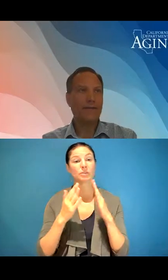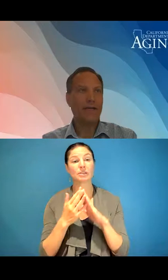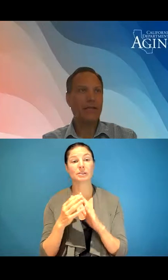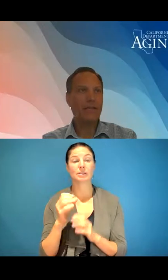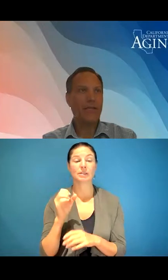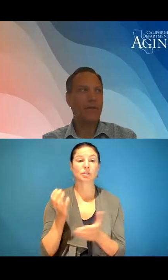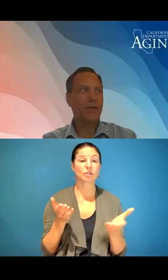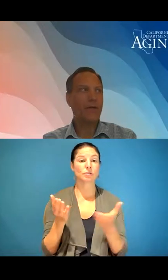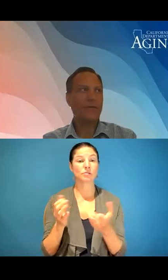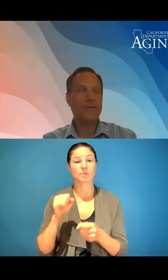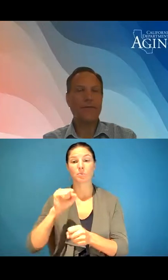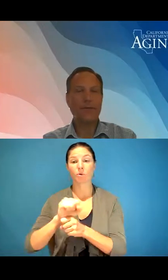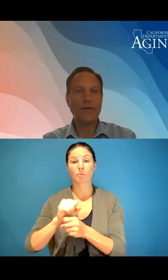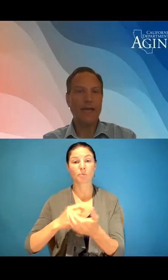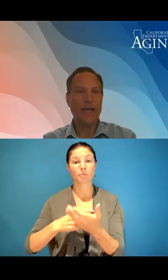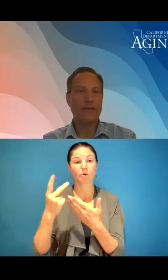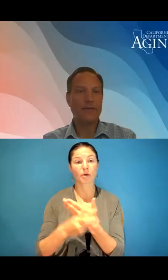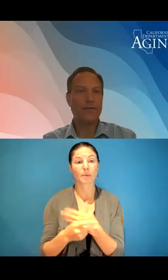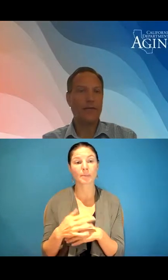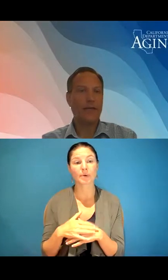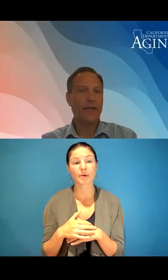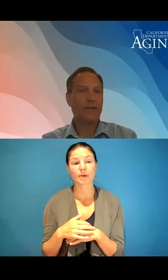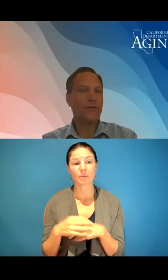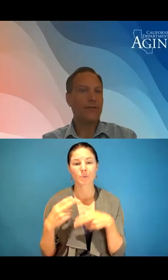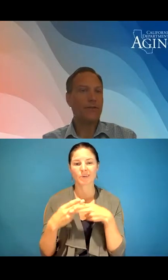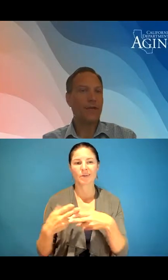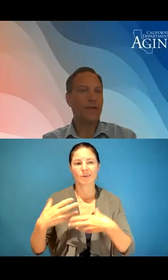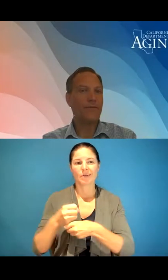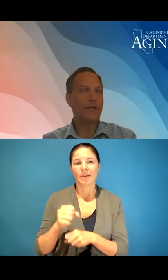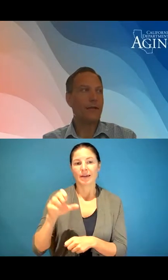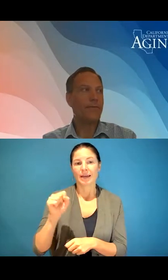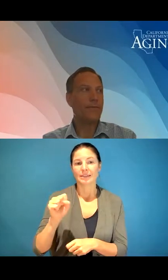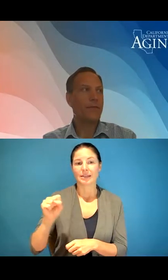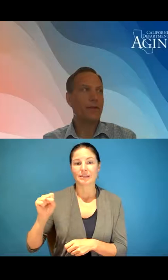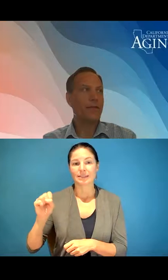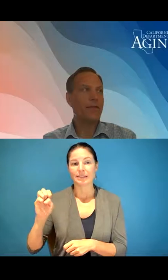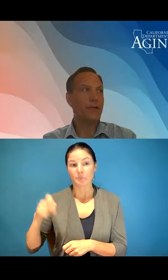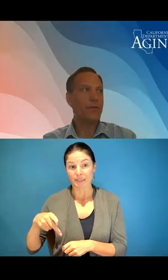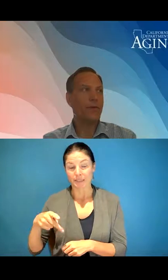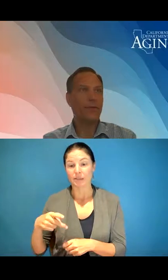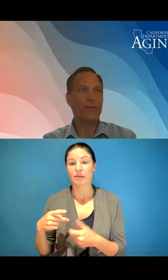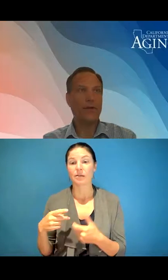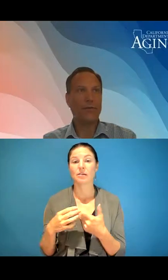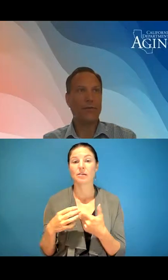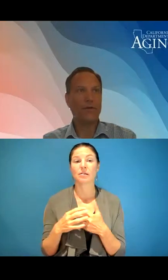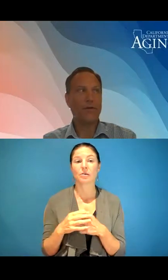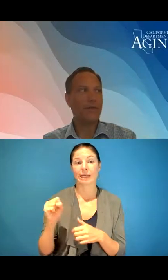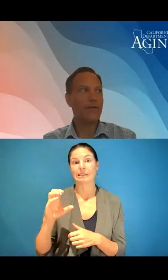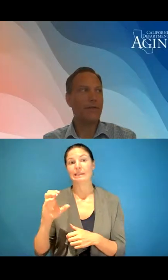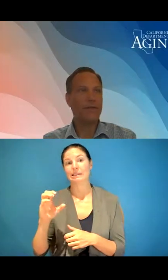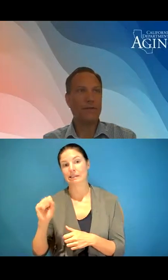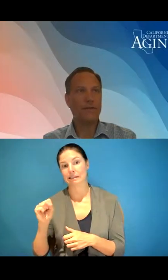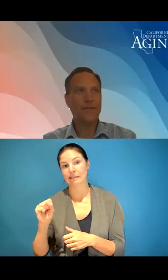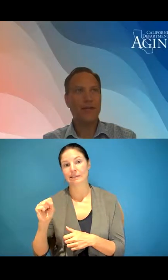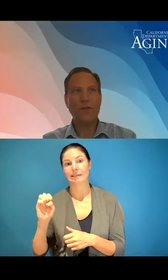call our SCSEP program has been very active in terms of creating these labor peer-to-peer